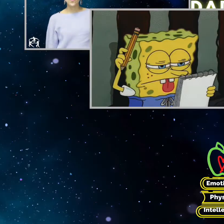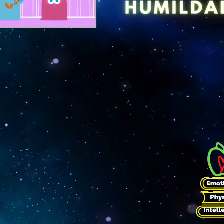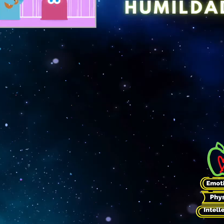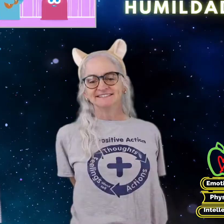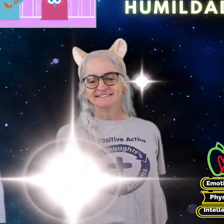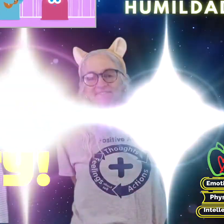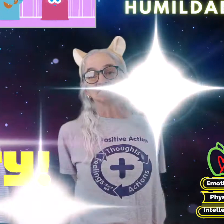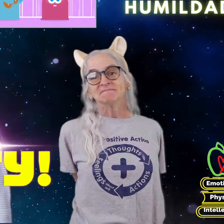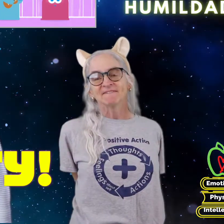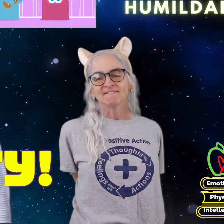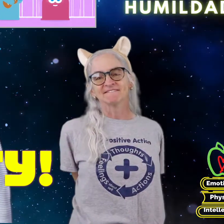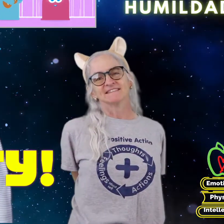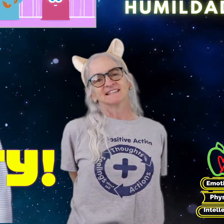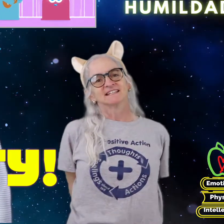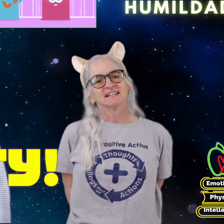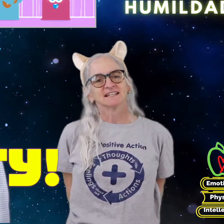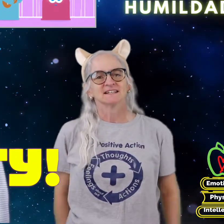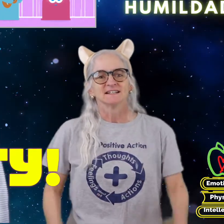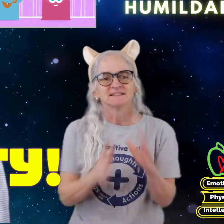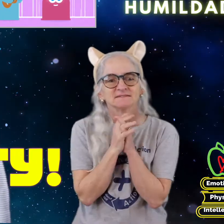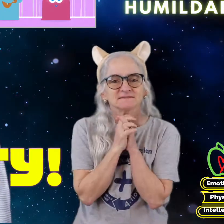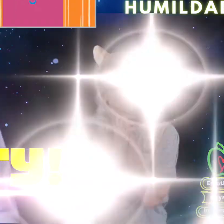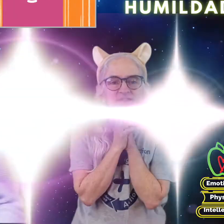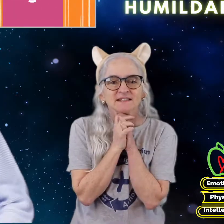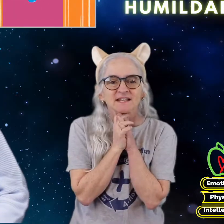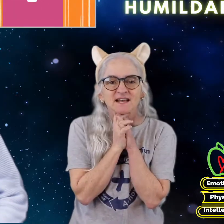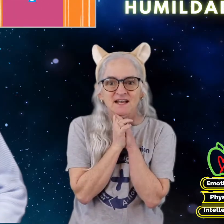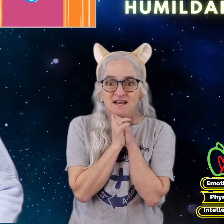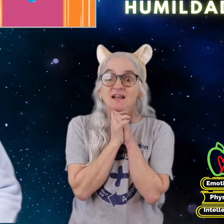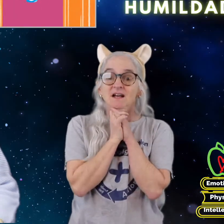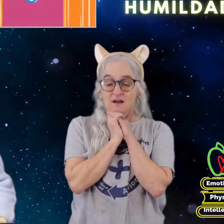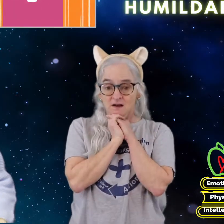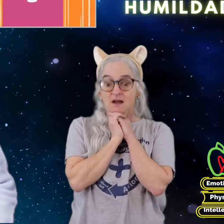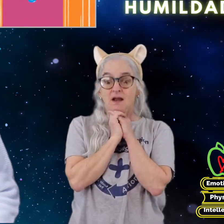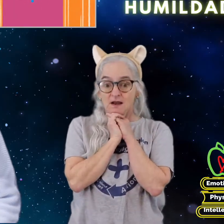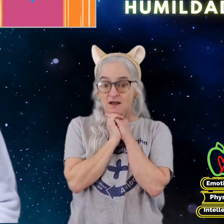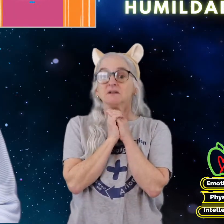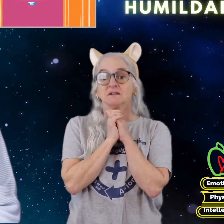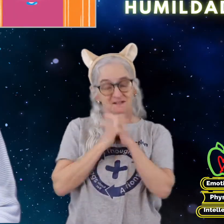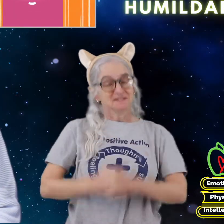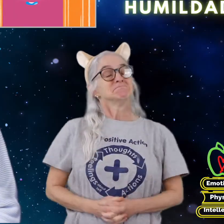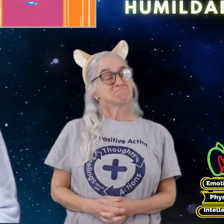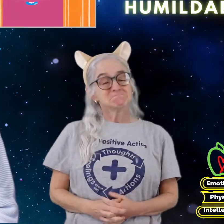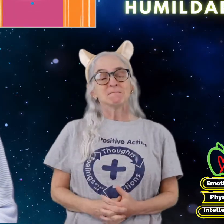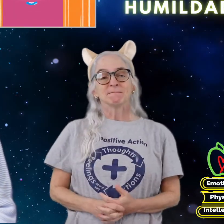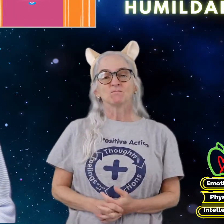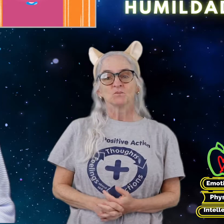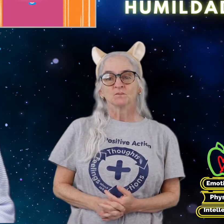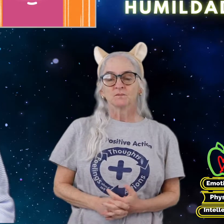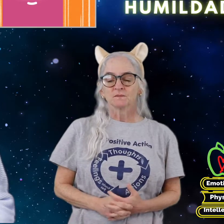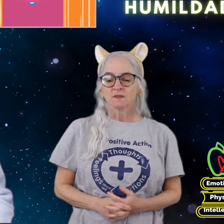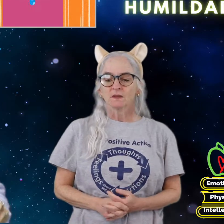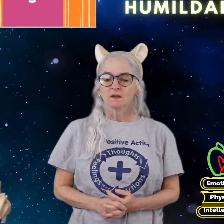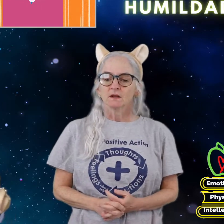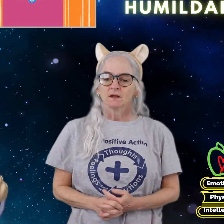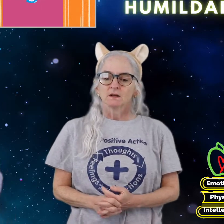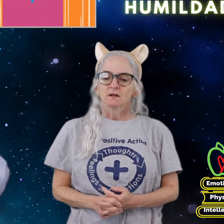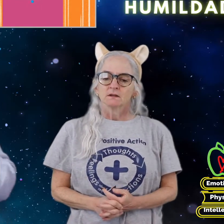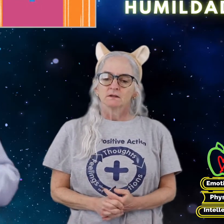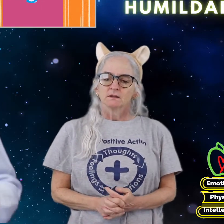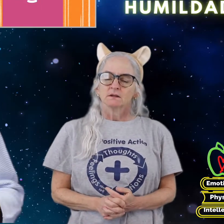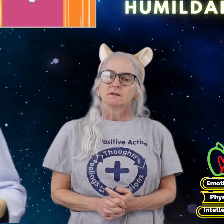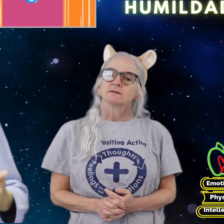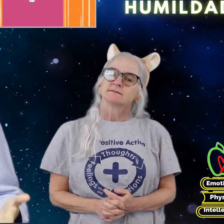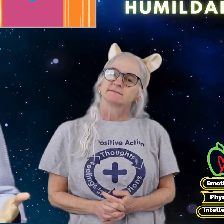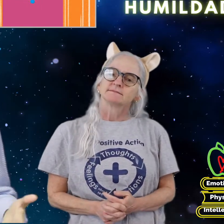it? Well, the cartoons, they were fun too and funny at same time because she wants